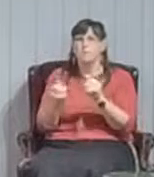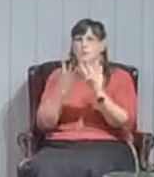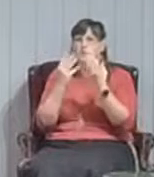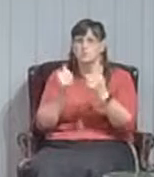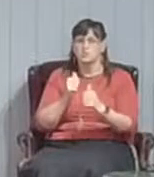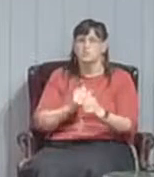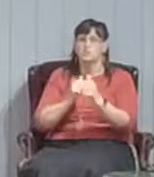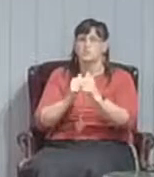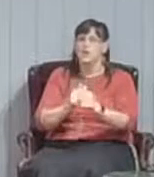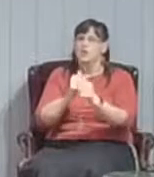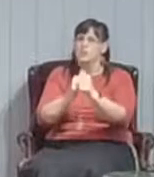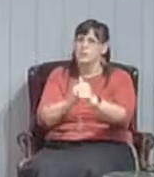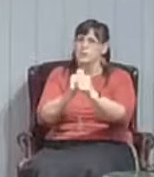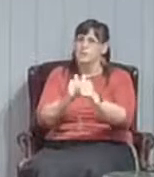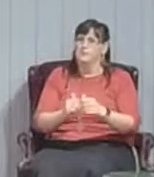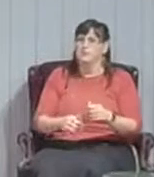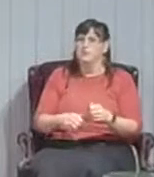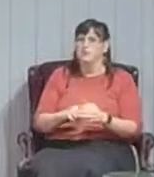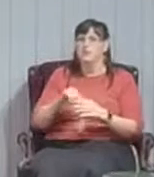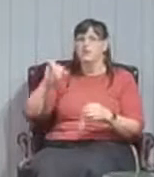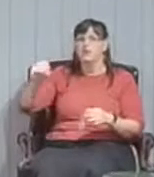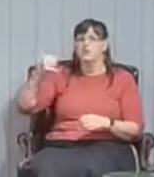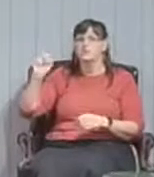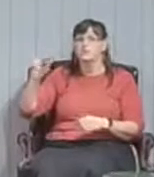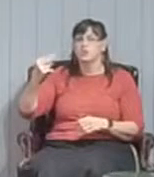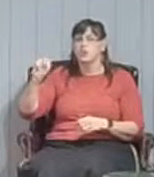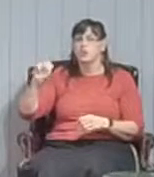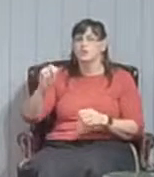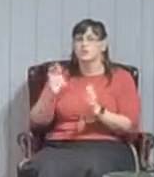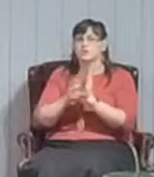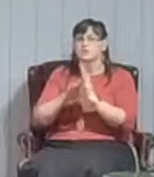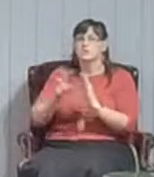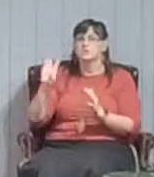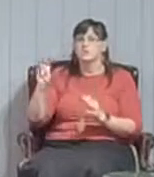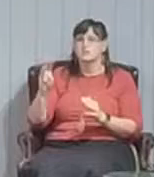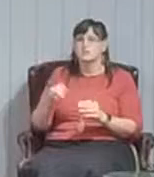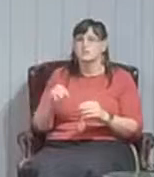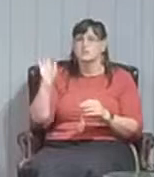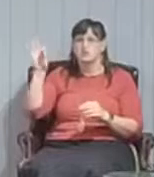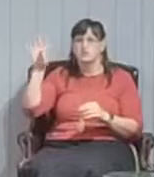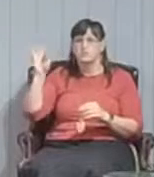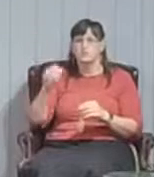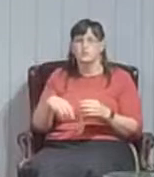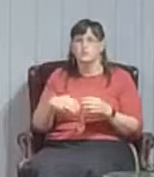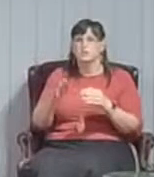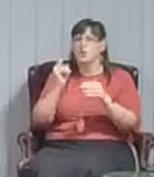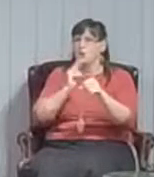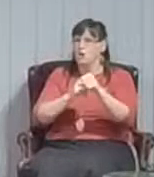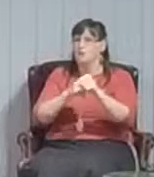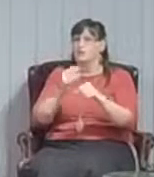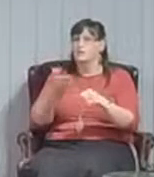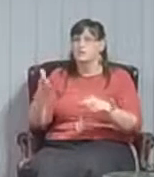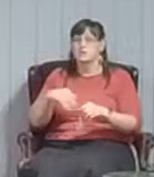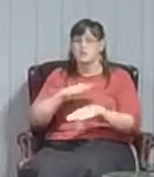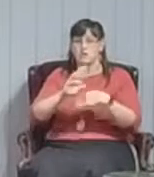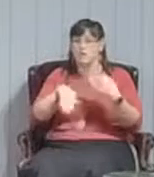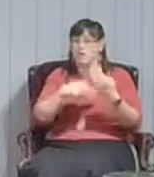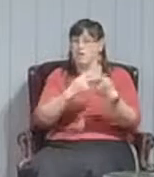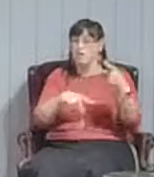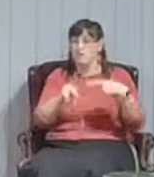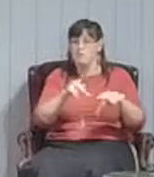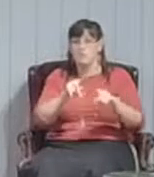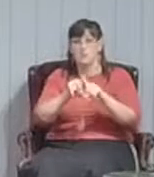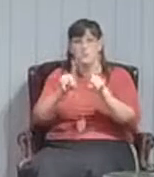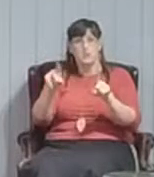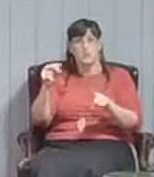we come to John chapter number 6, and Jesus preached some hard sayings, and all those people left except for the 12.